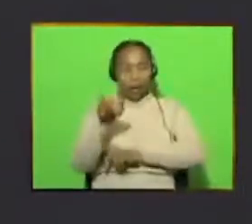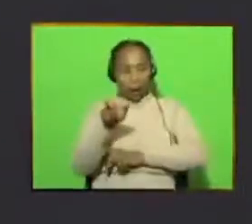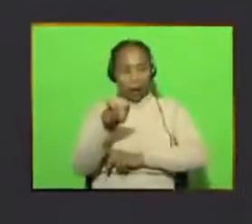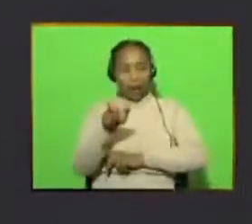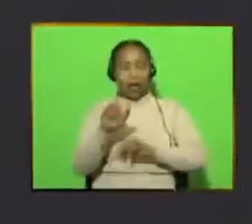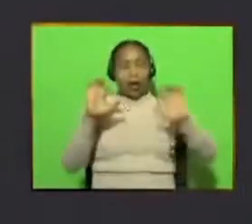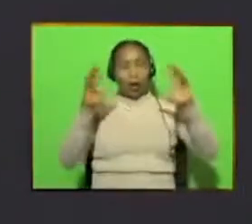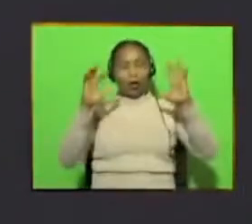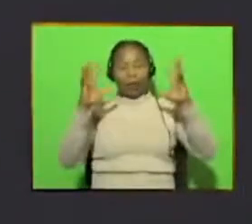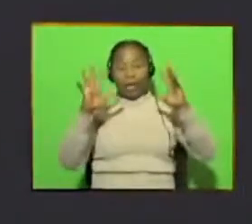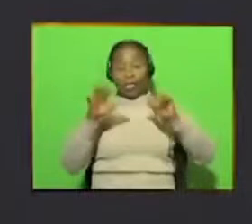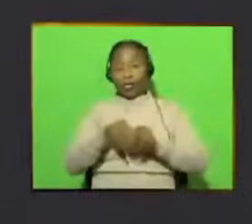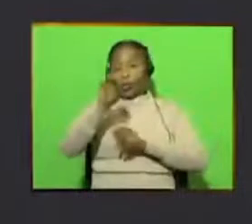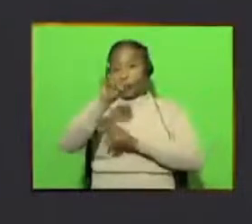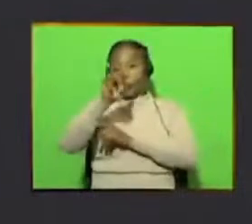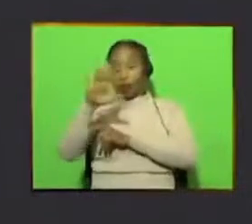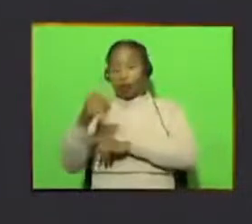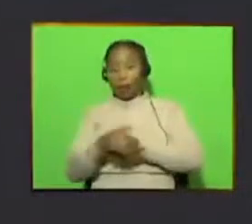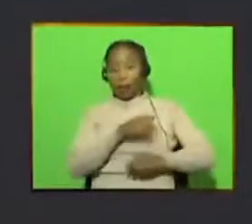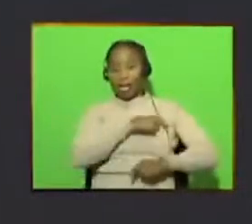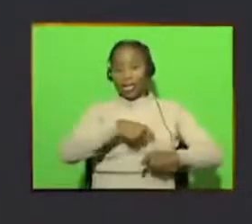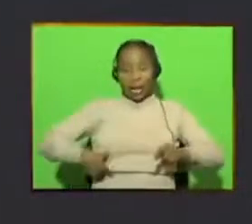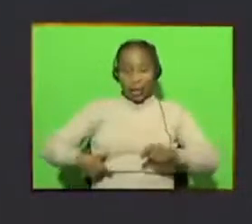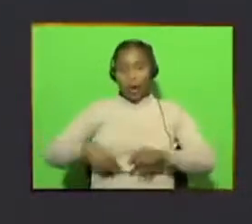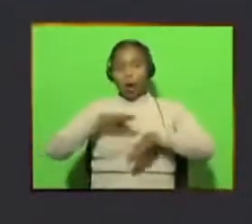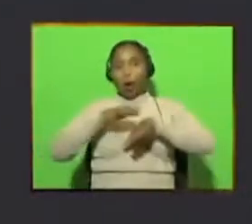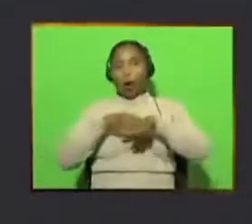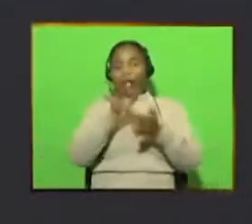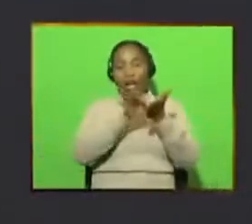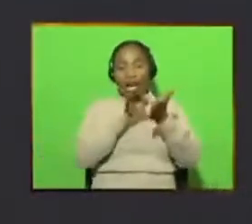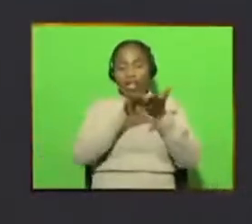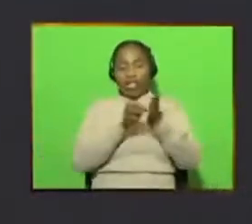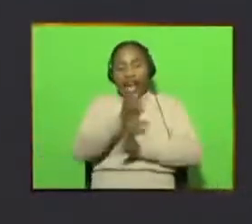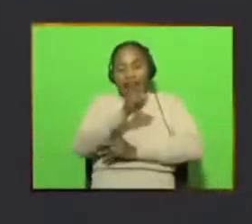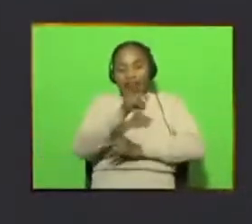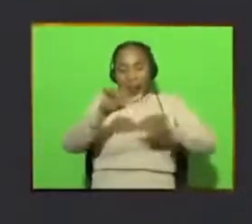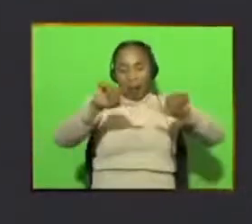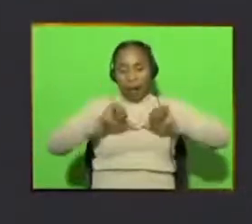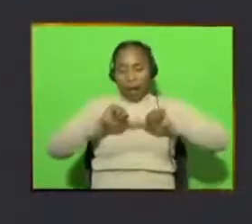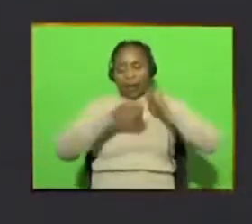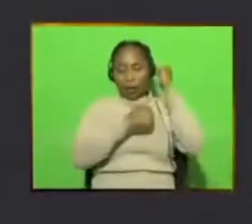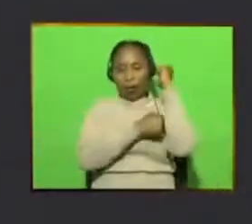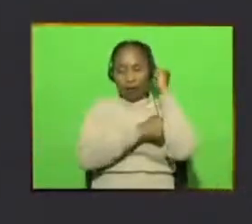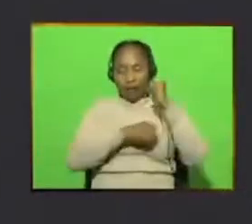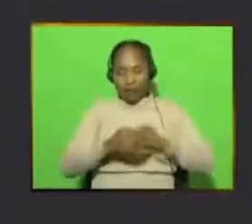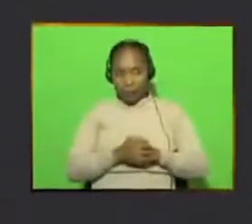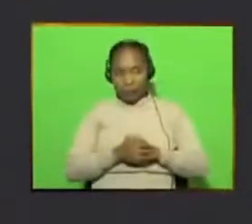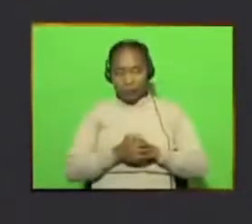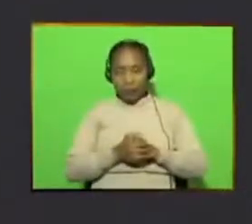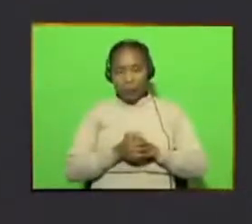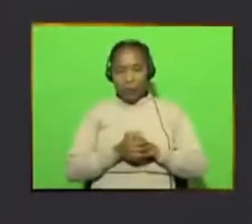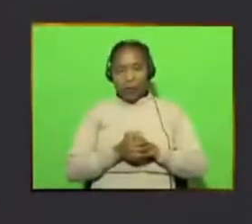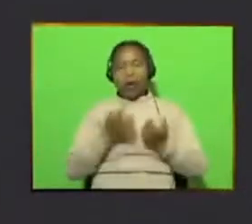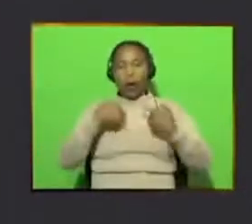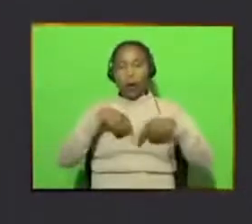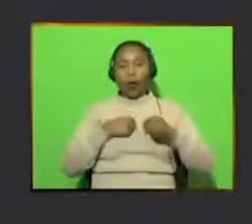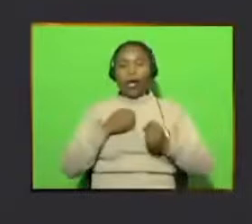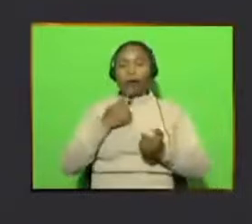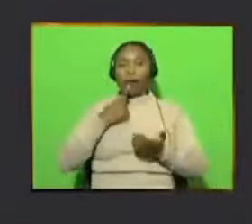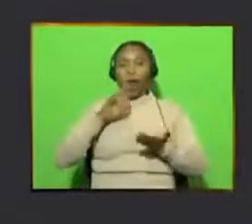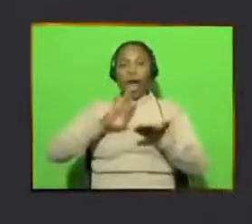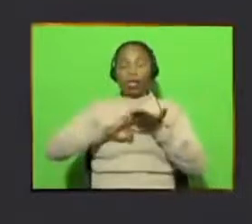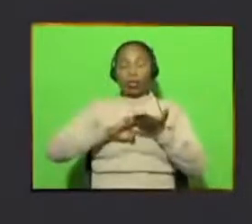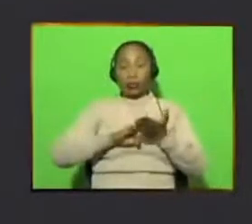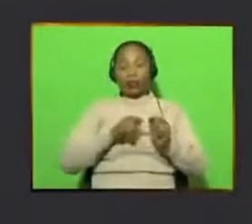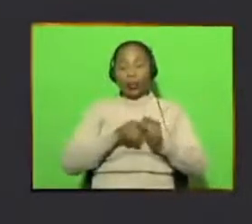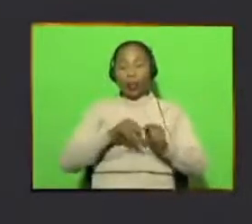Congratulations, Mr. President, on your re-election. We pray on behalf of all South Africans that your second term in